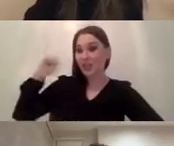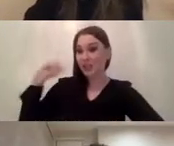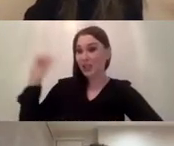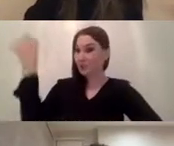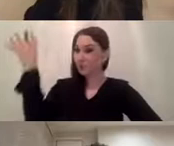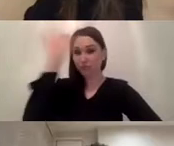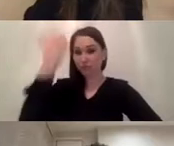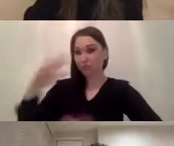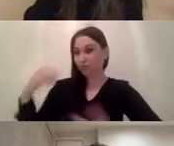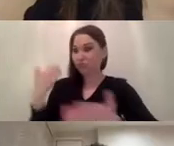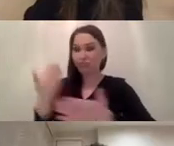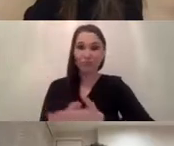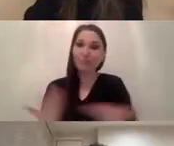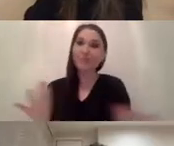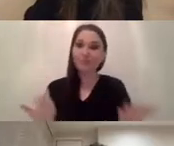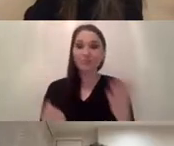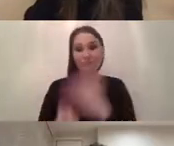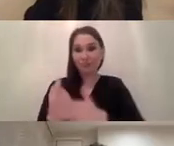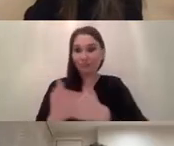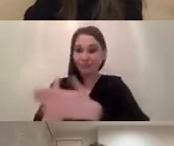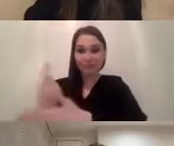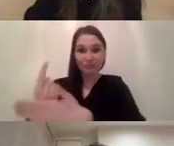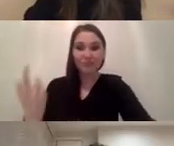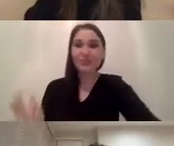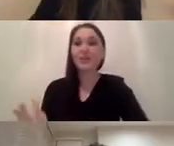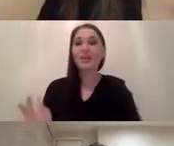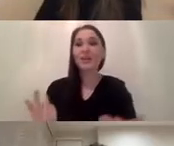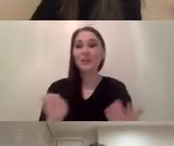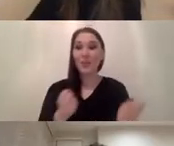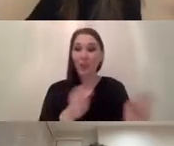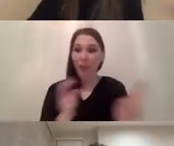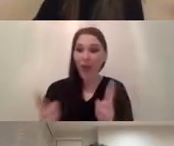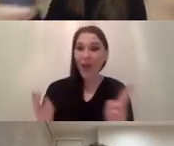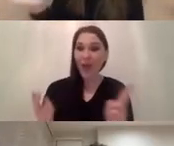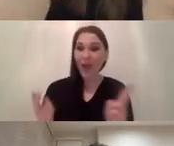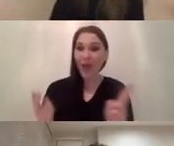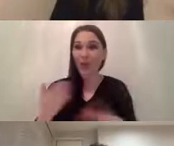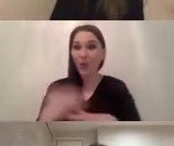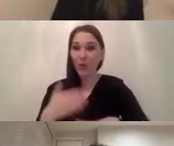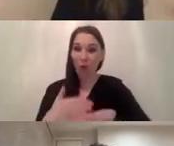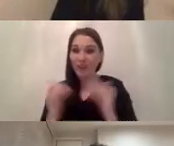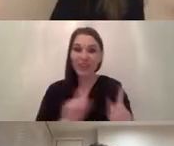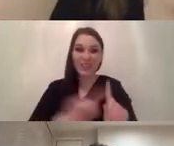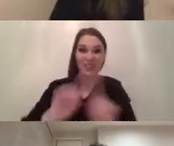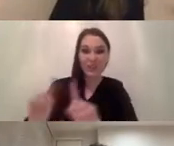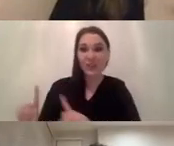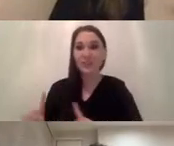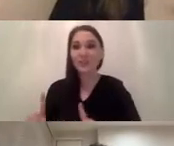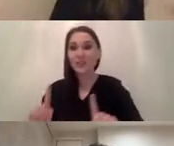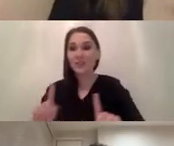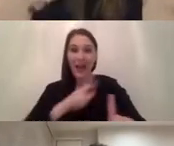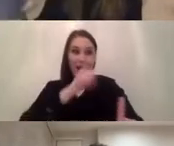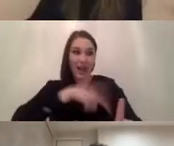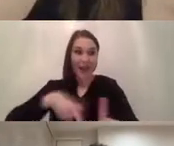and disruptions all over at all levels. The way we work, the kind of work we do, and the needs of the clients and consumers